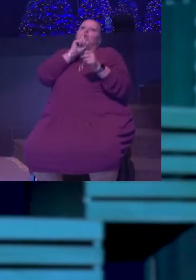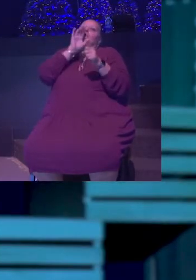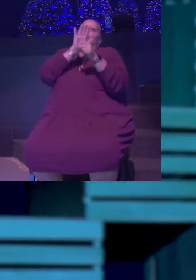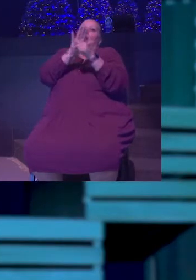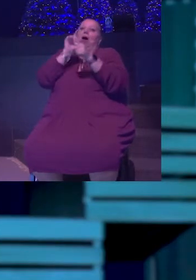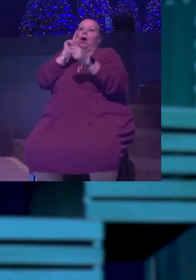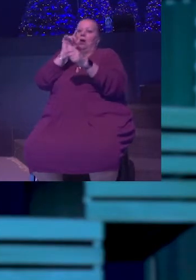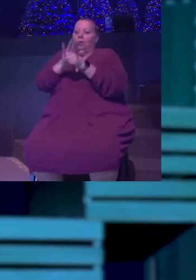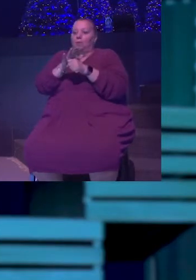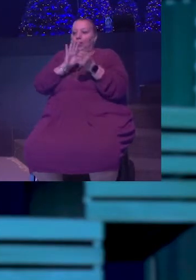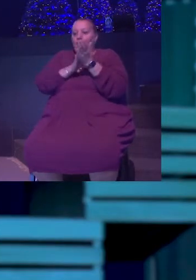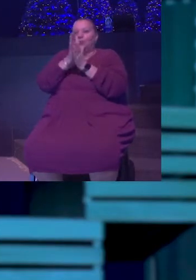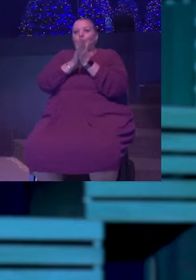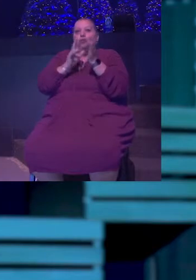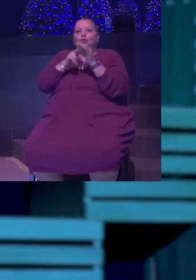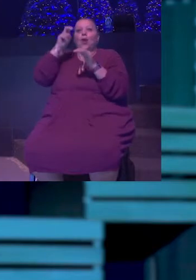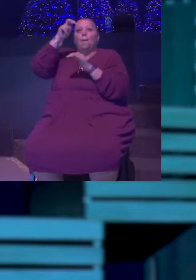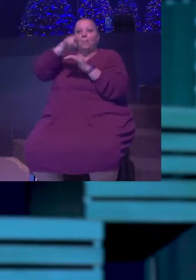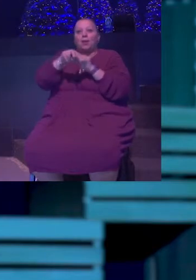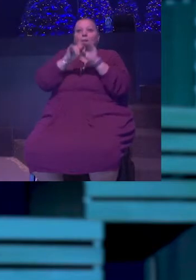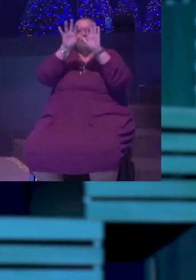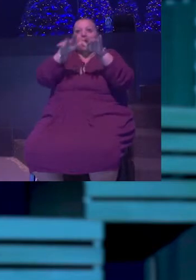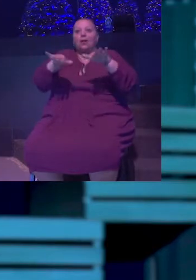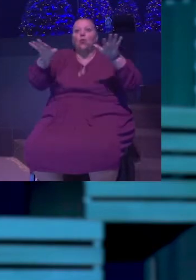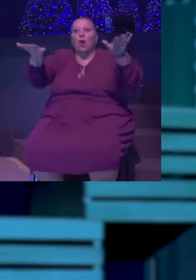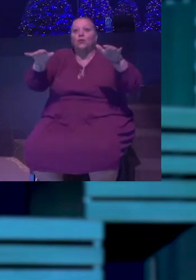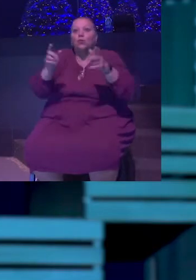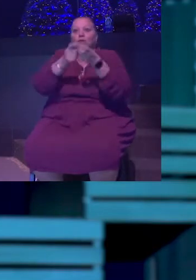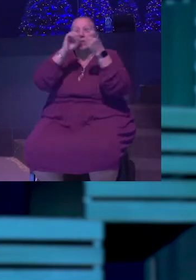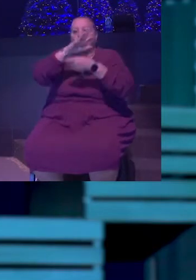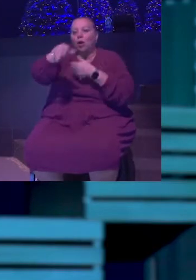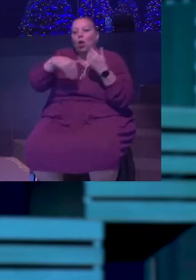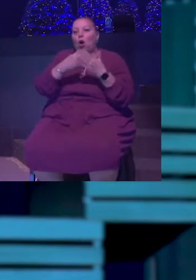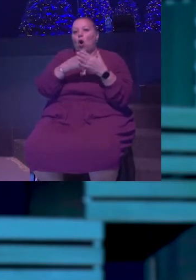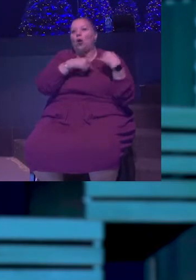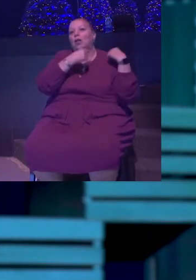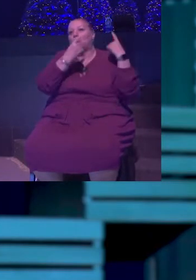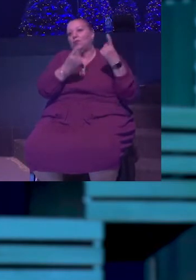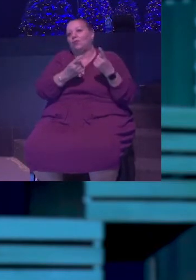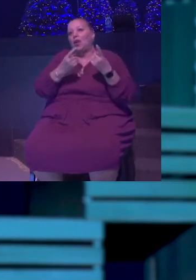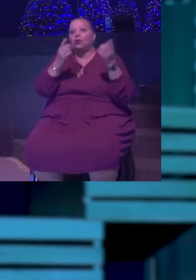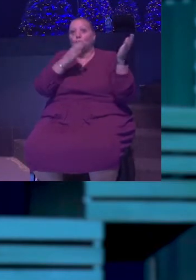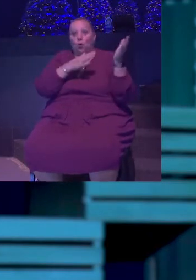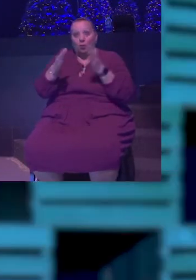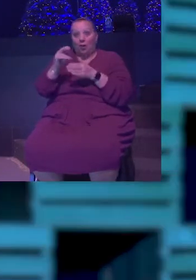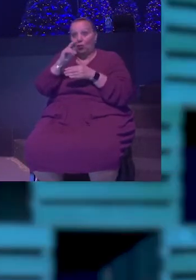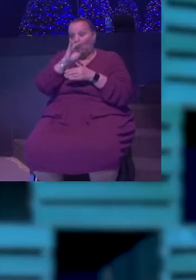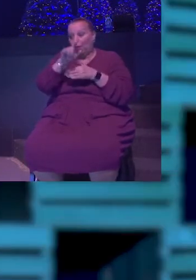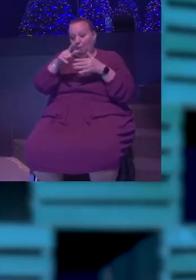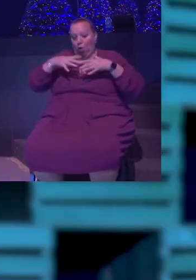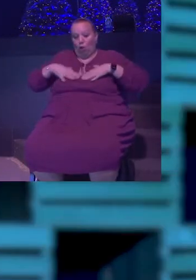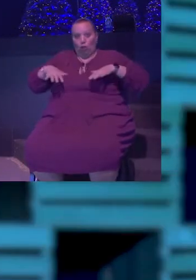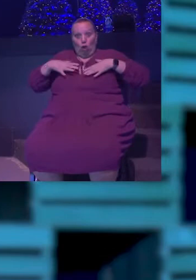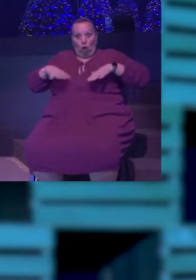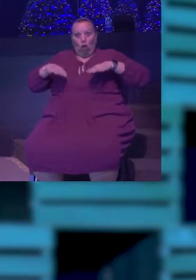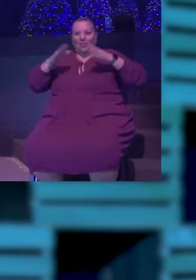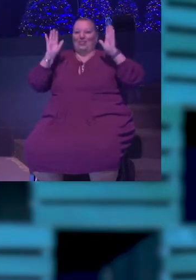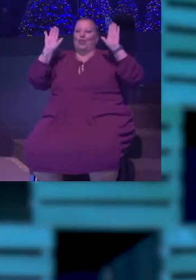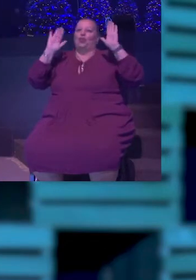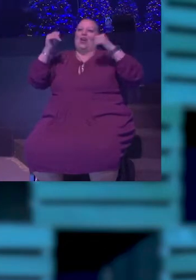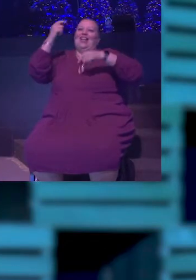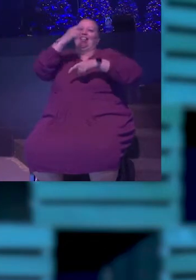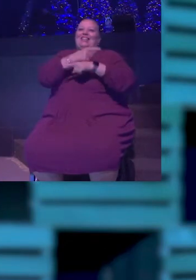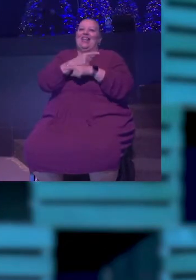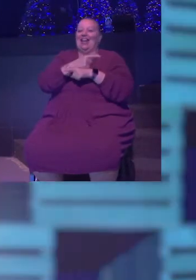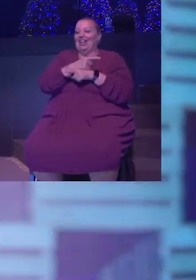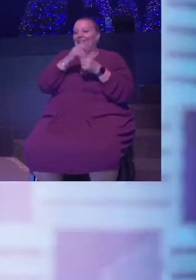to jump in and make waves, and we're gonna celebrate all that God has done. Plan to wear your Cannonball t-shirt. It's gonna be such a great day,